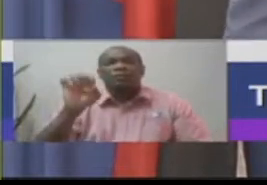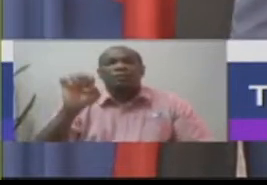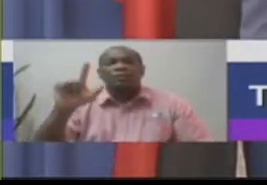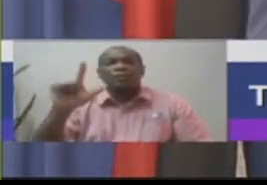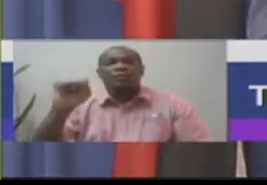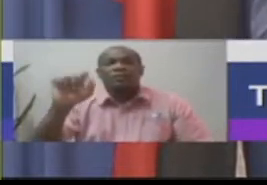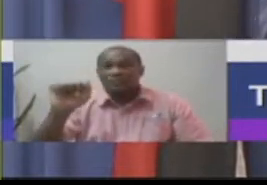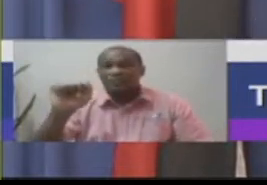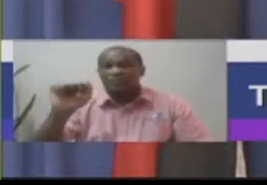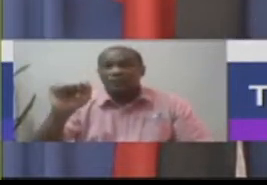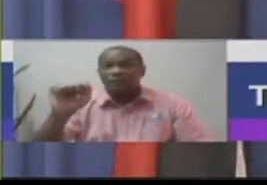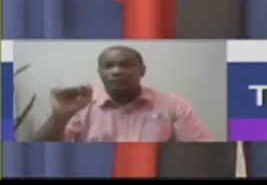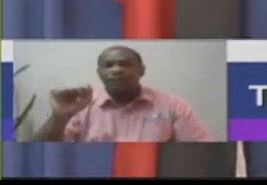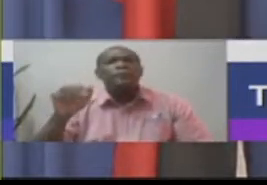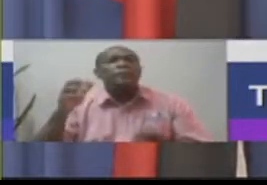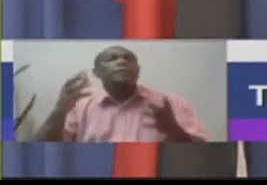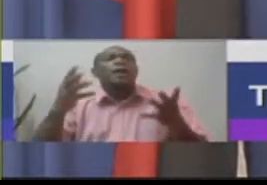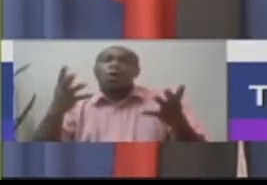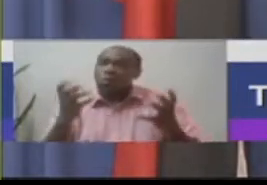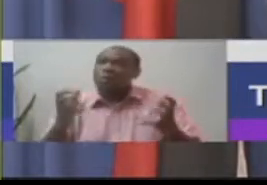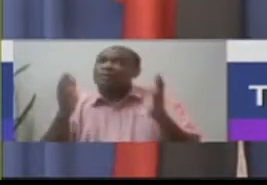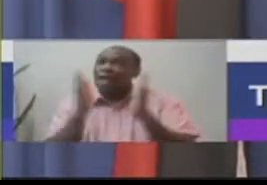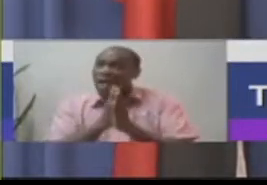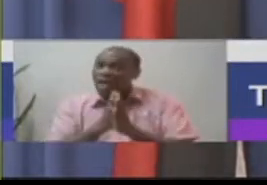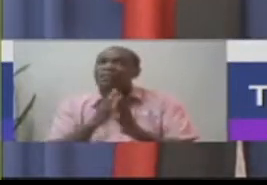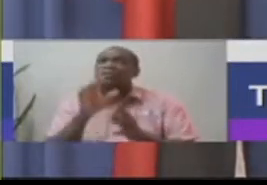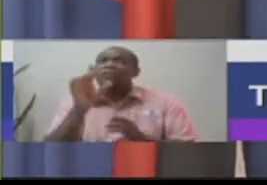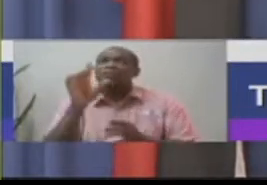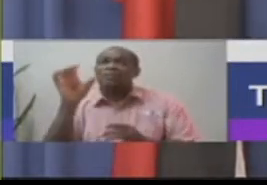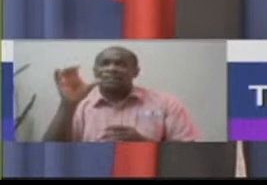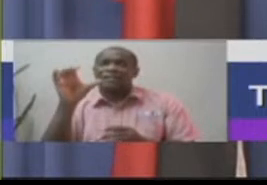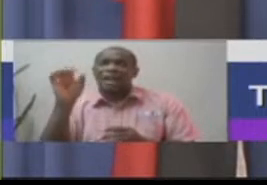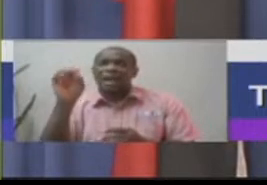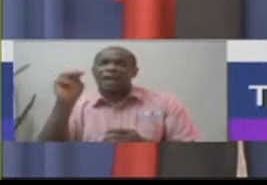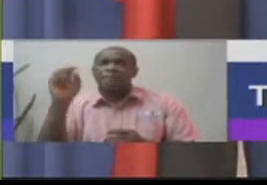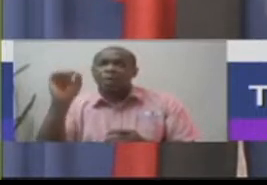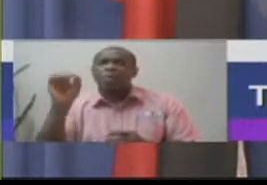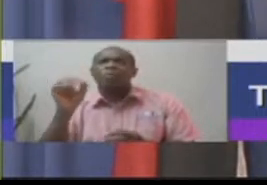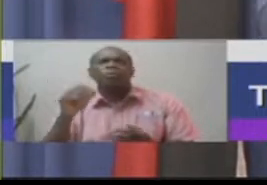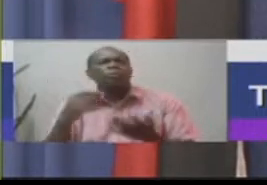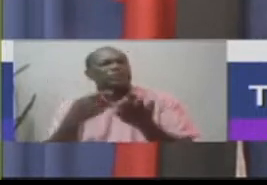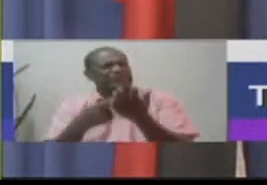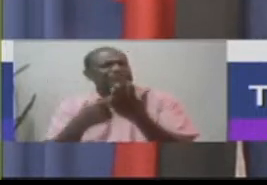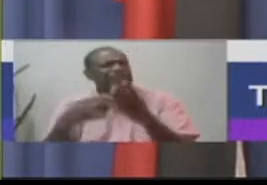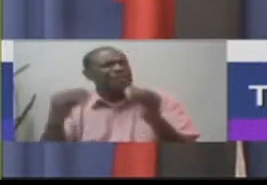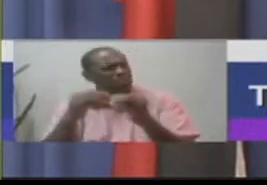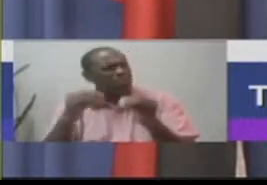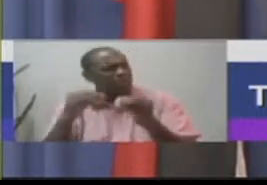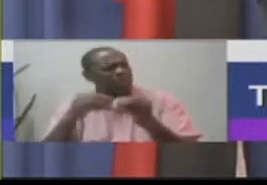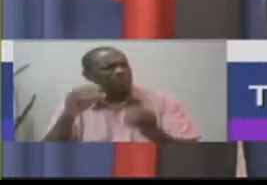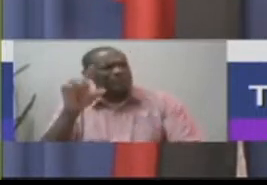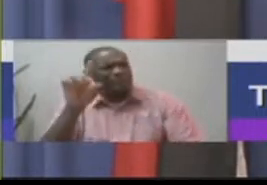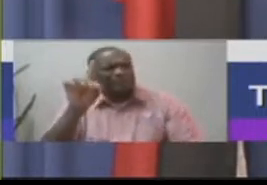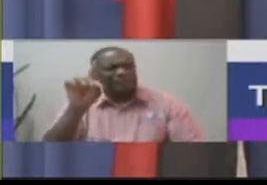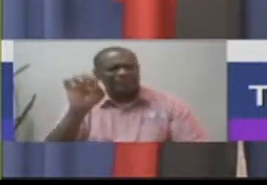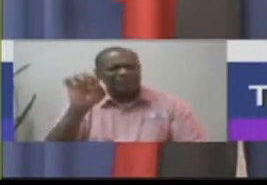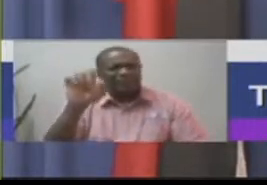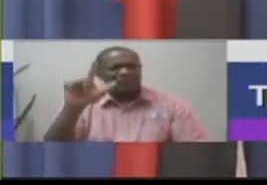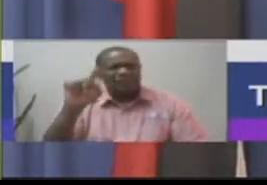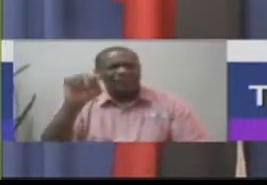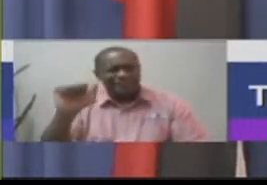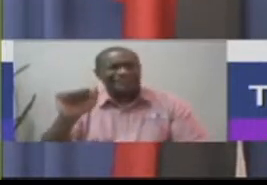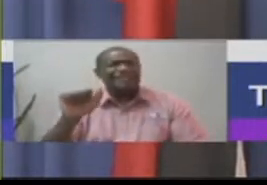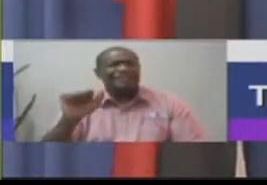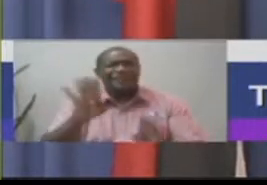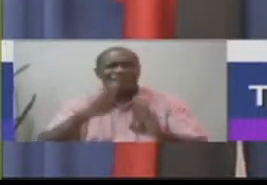Dr. Parson, after I've made a few comments here, to speak to us a little bit about this Delta variant, which is what they're all looking at now. It